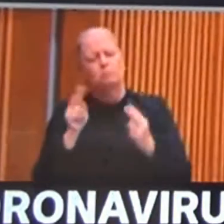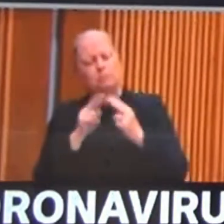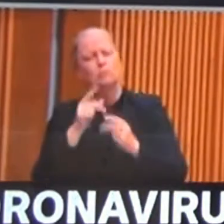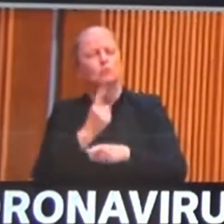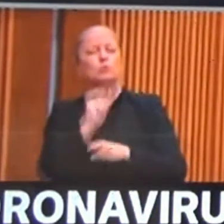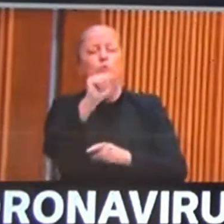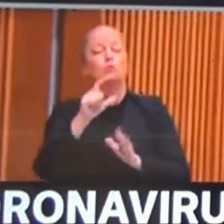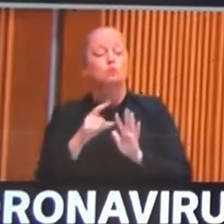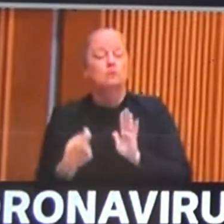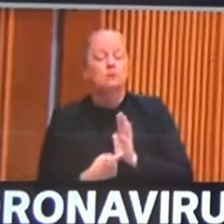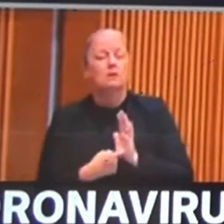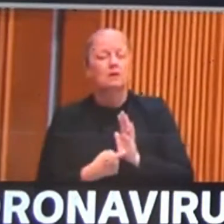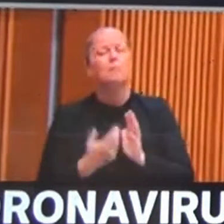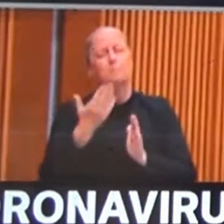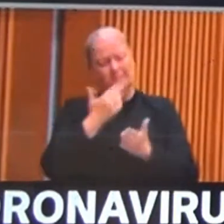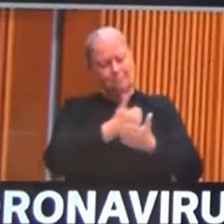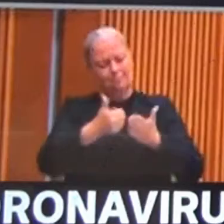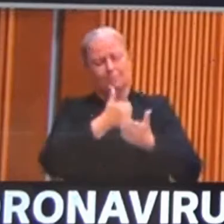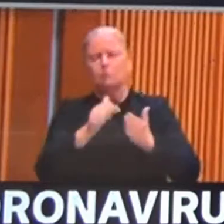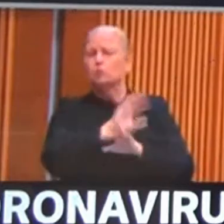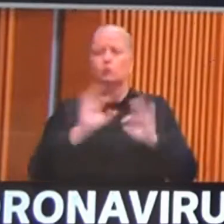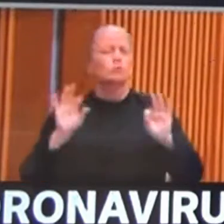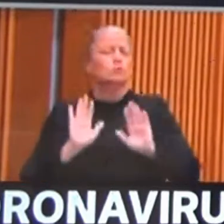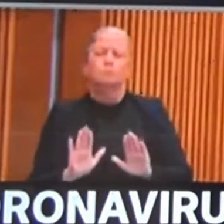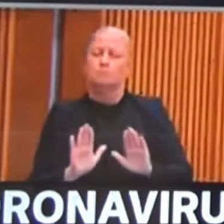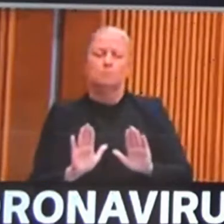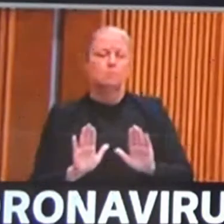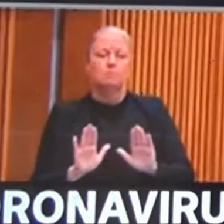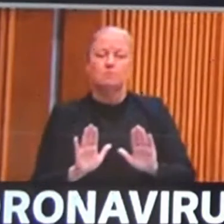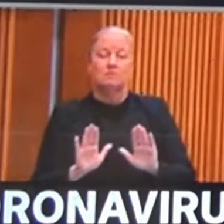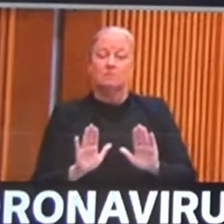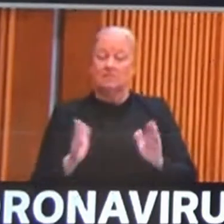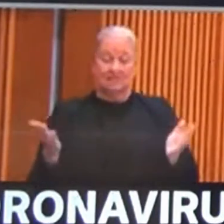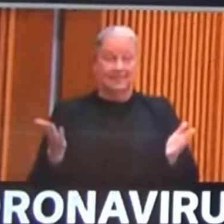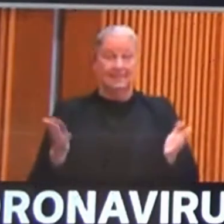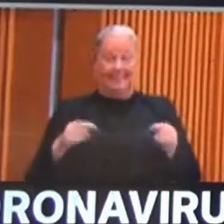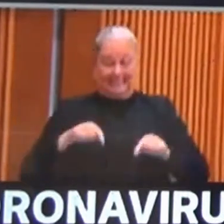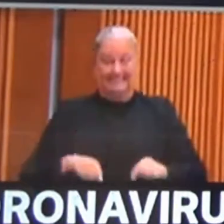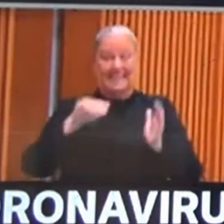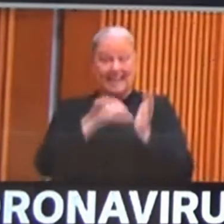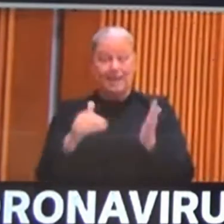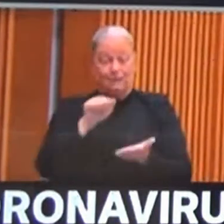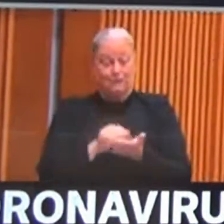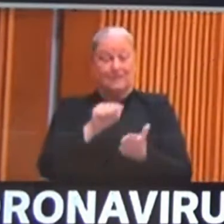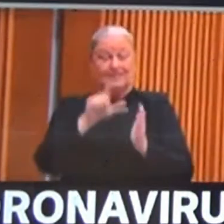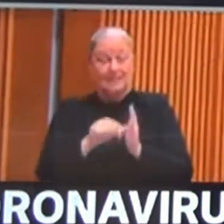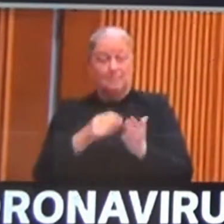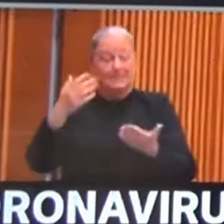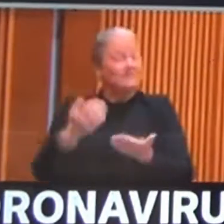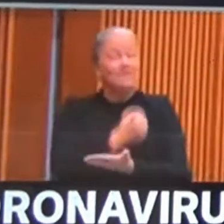touch and maintain your usual care. There's never been an easier time and a safer time to access the